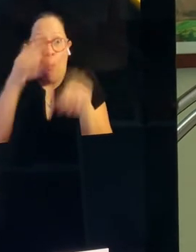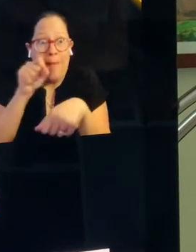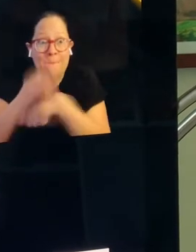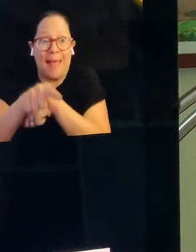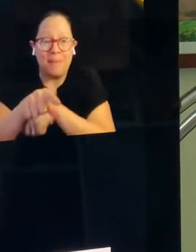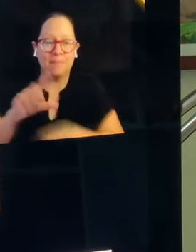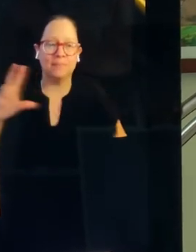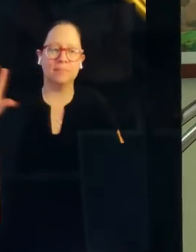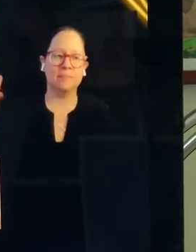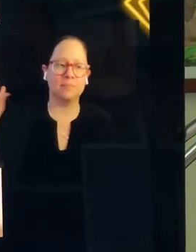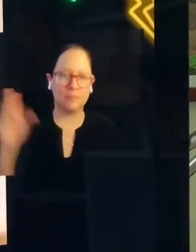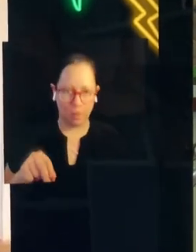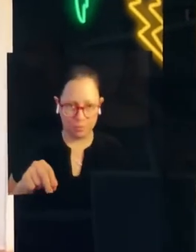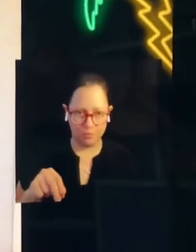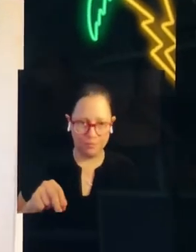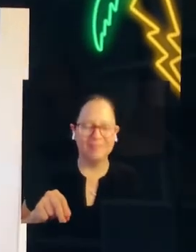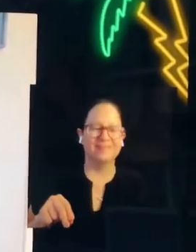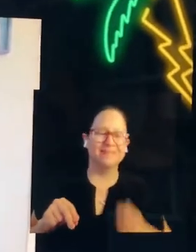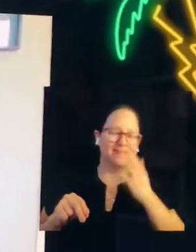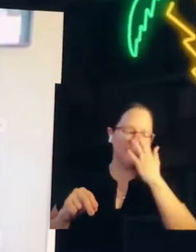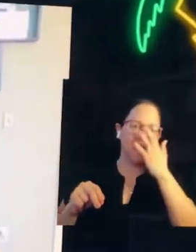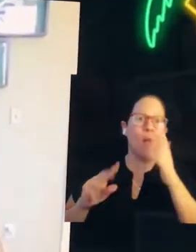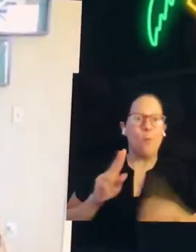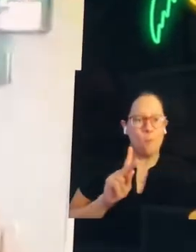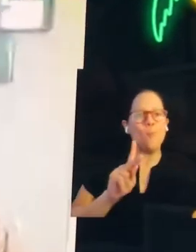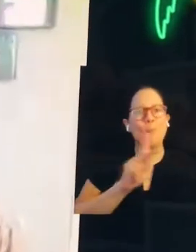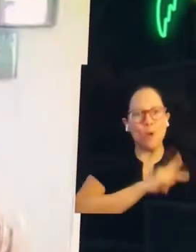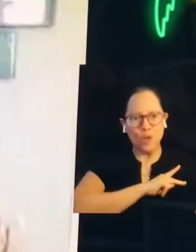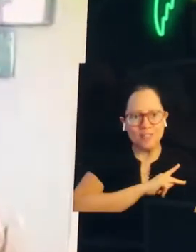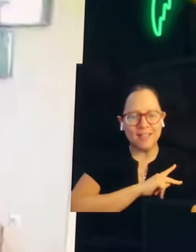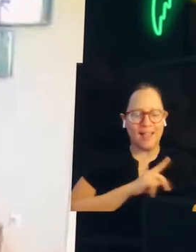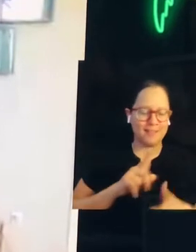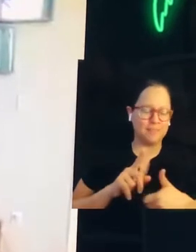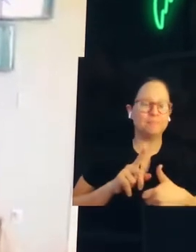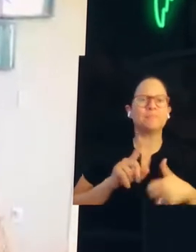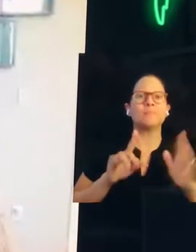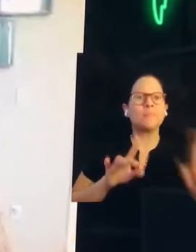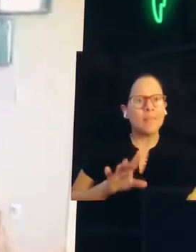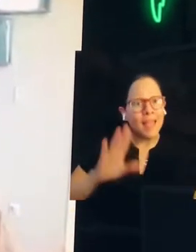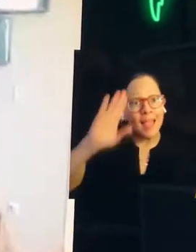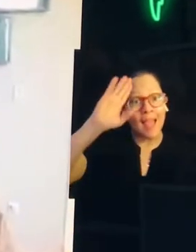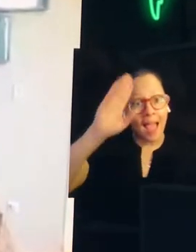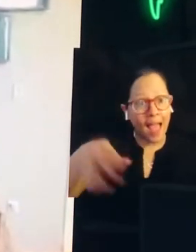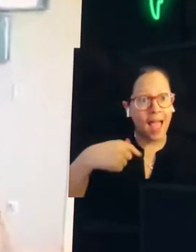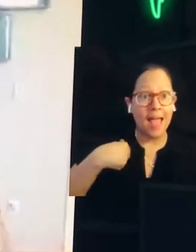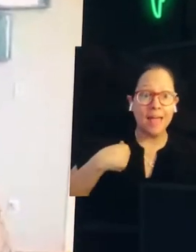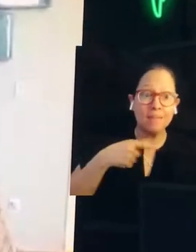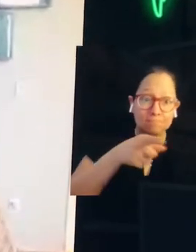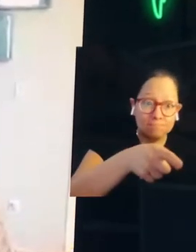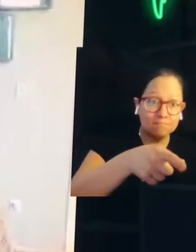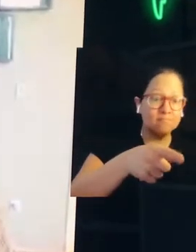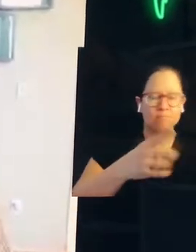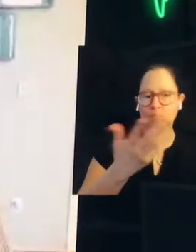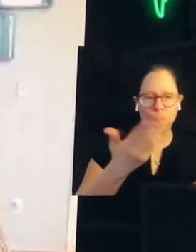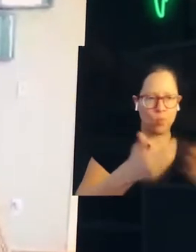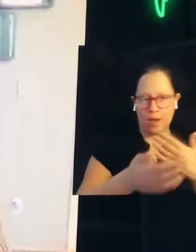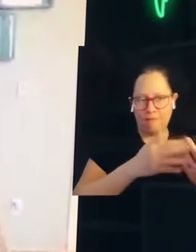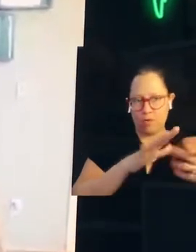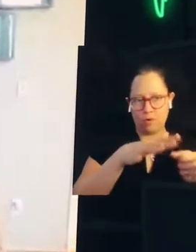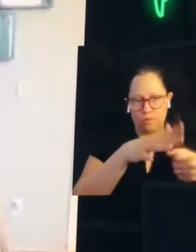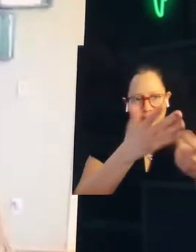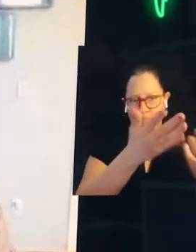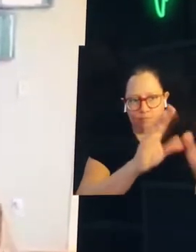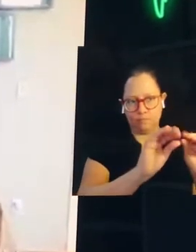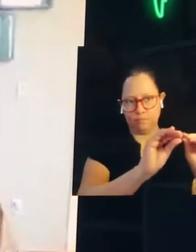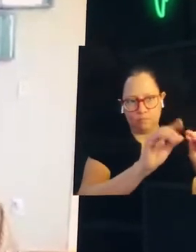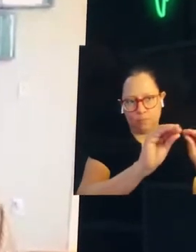your message. Hello, so-and-so. I read your last story. It was very interesting. I would like to,